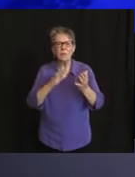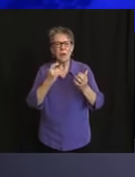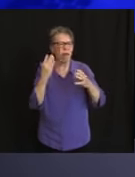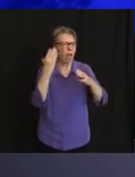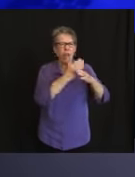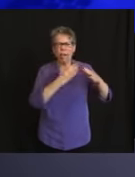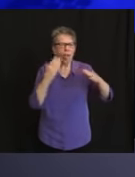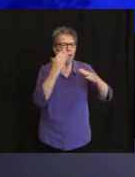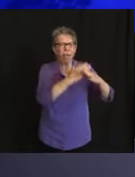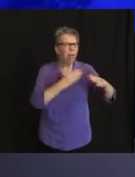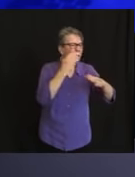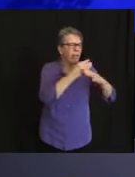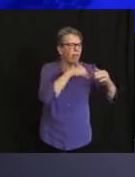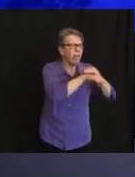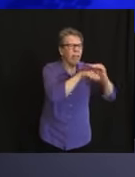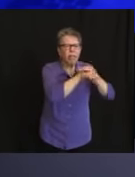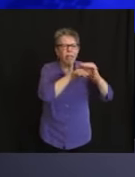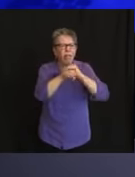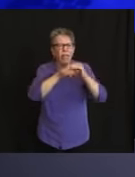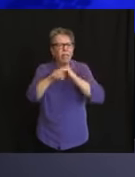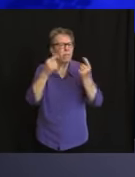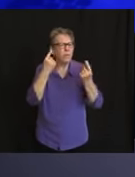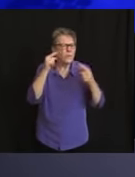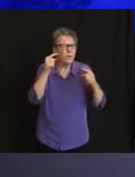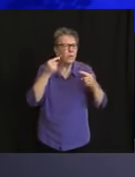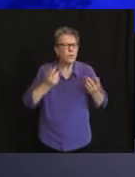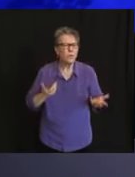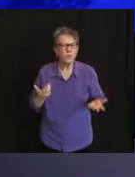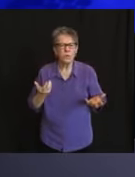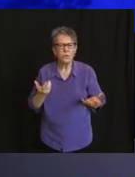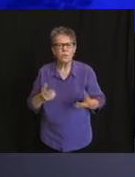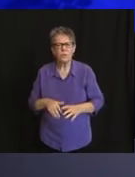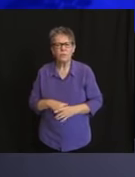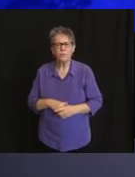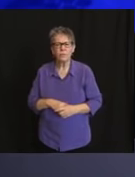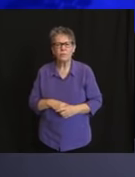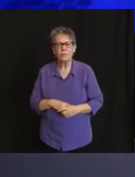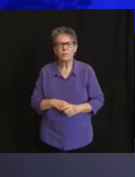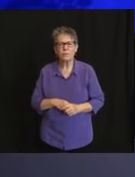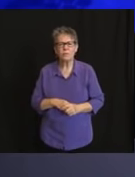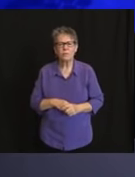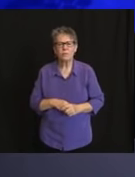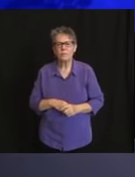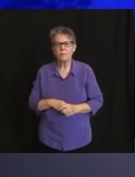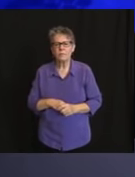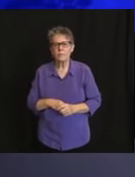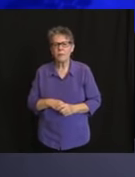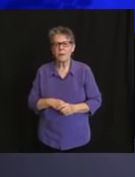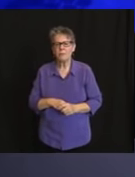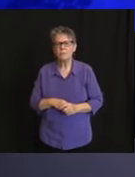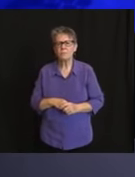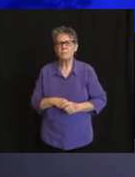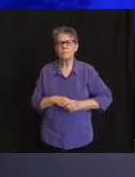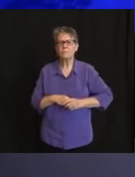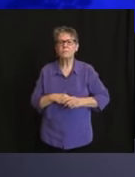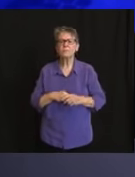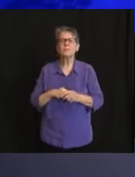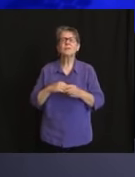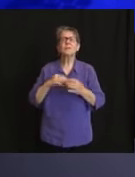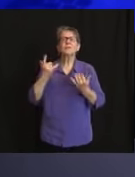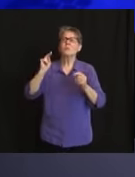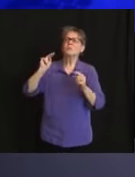a subject who was harassing a Jewish customer within the store. In Morris Plain, a subject